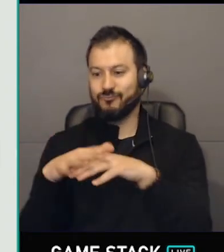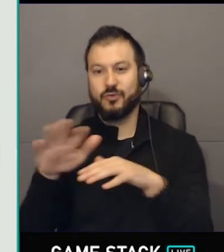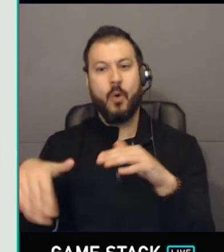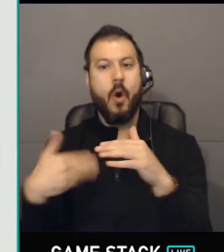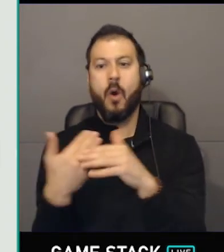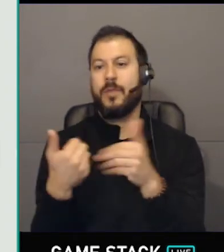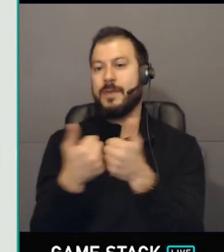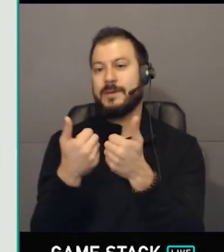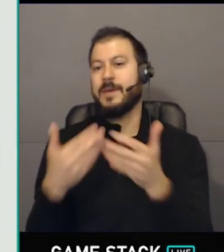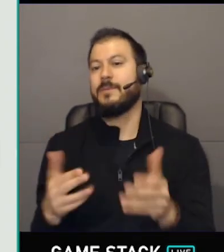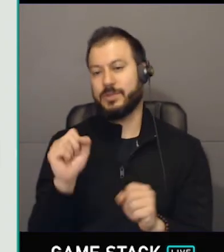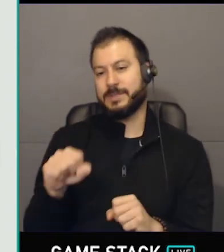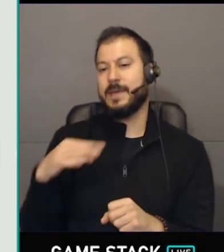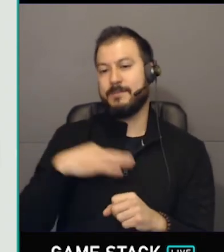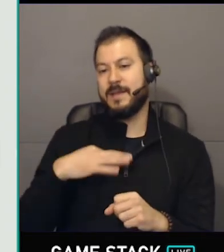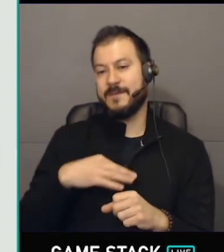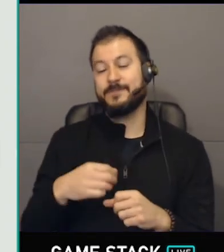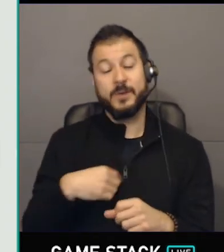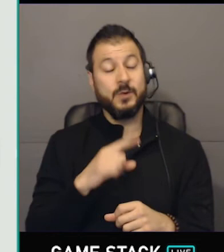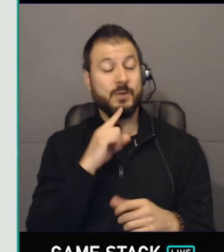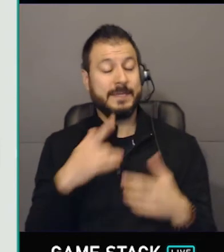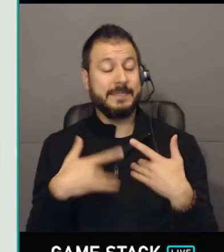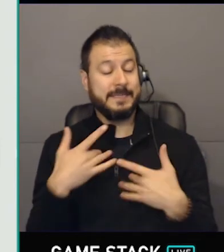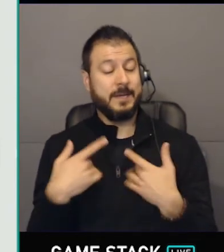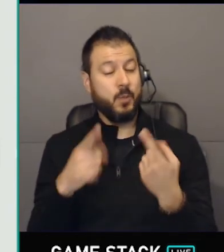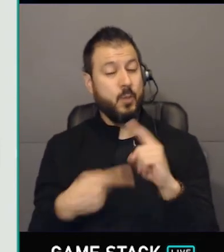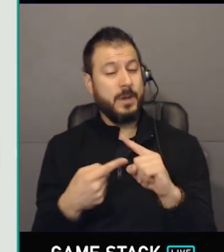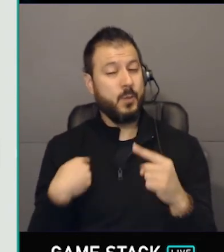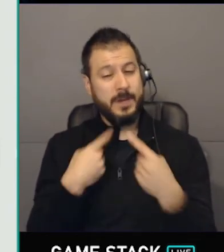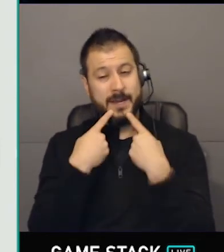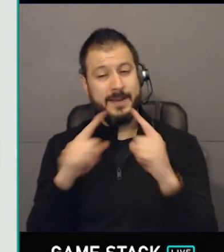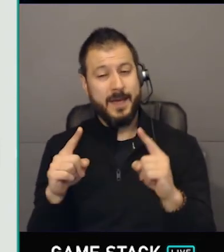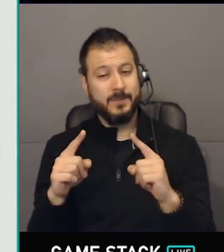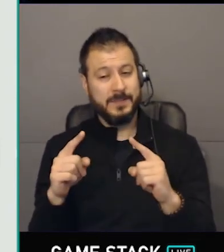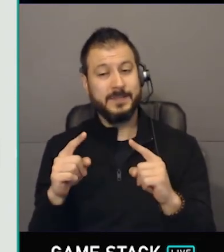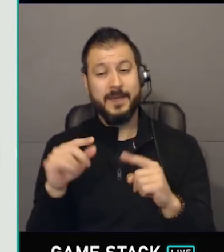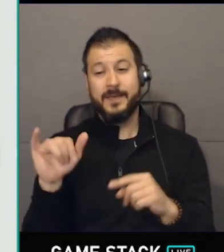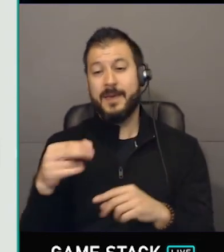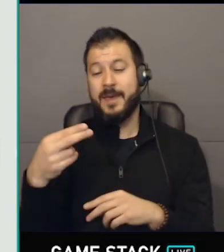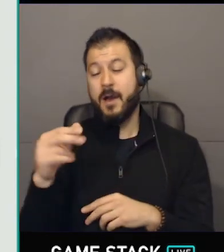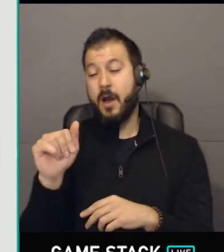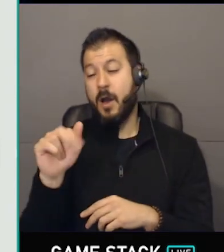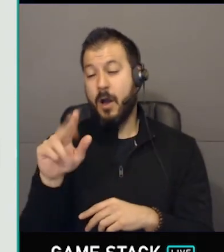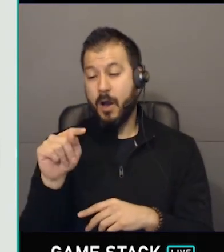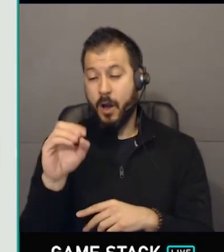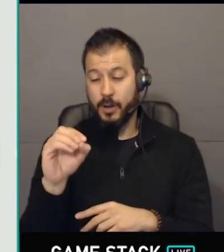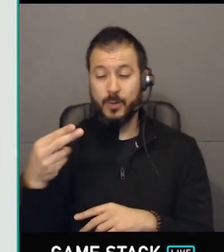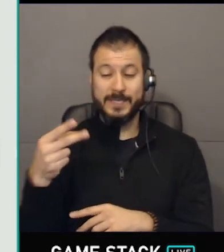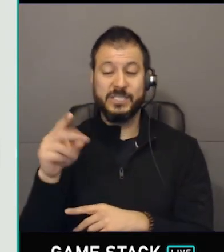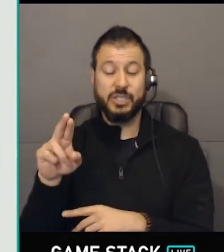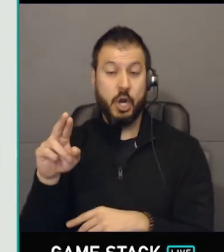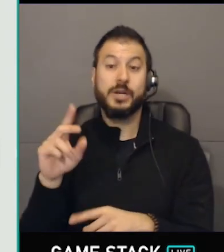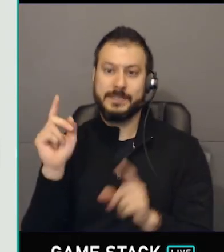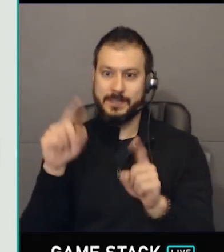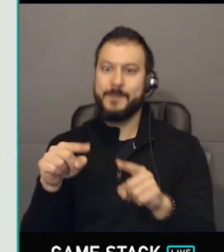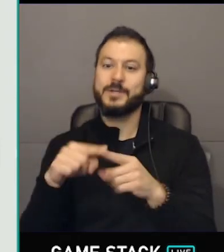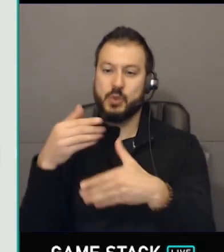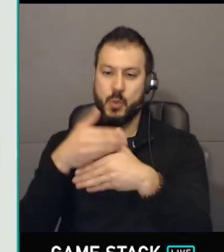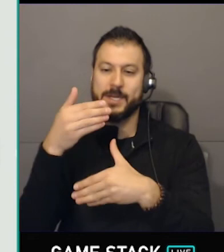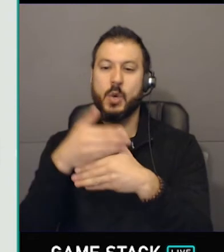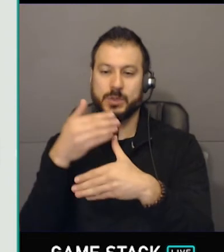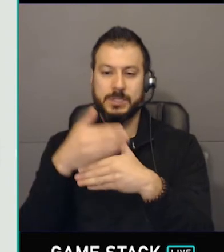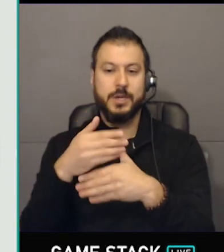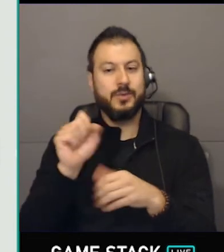it was really exciting when we announced earlier this year that Auto HDR is coming to Windows. You can find all of the details on our